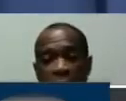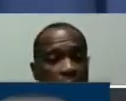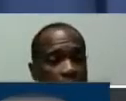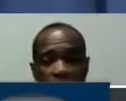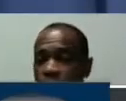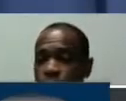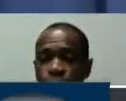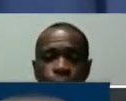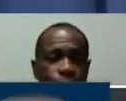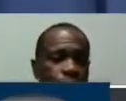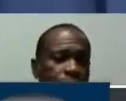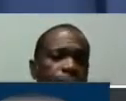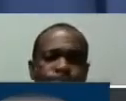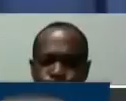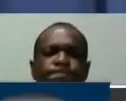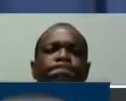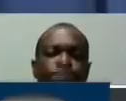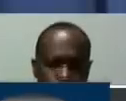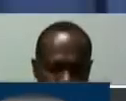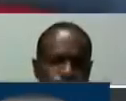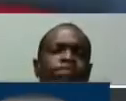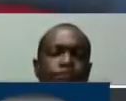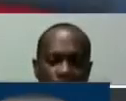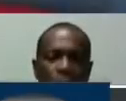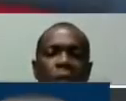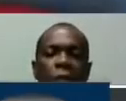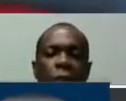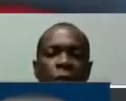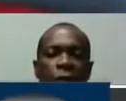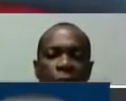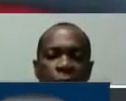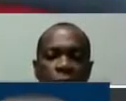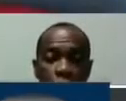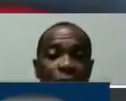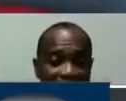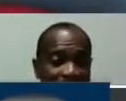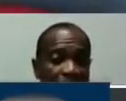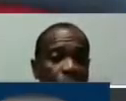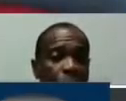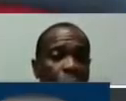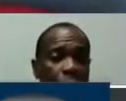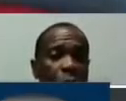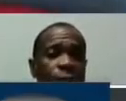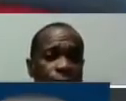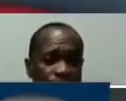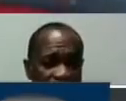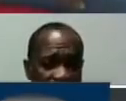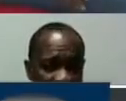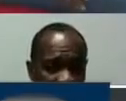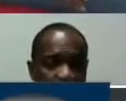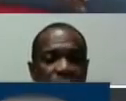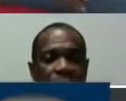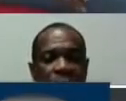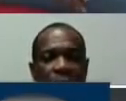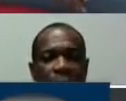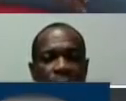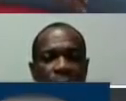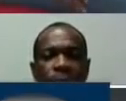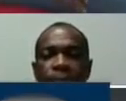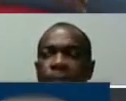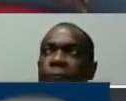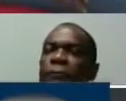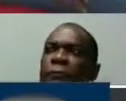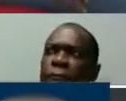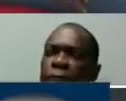pandemic together. Thank you very much, Prime Minister. As we move ahead to vaccinate more of the population, is the